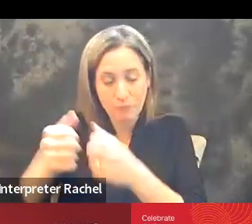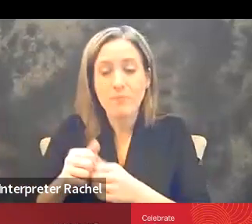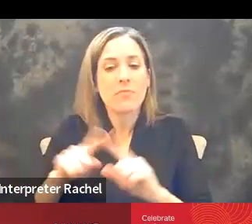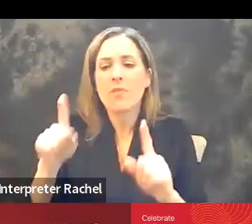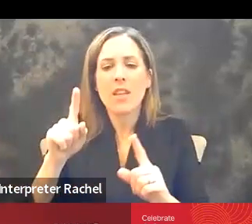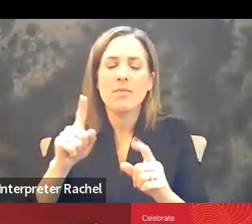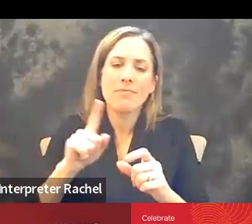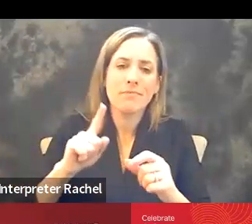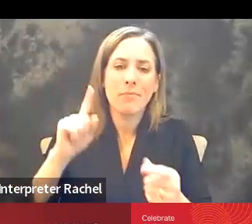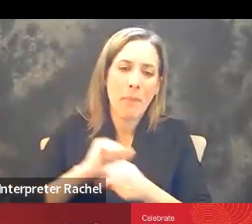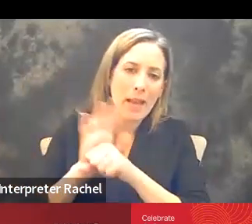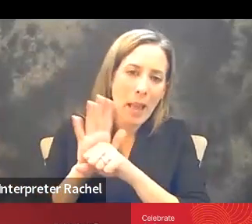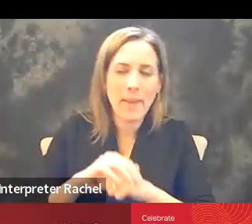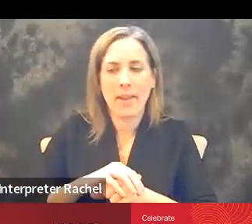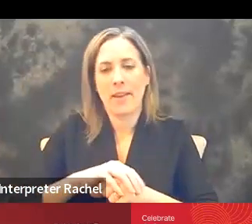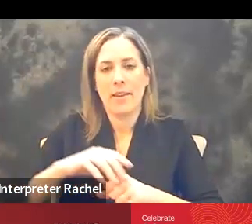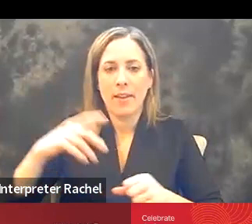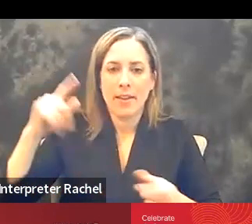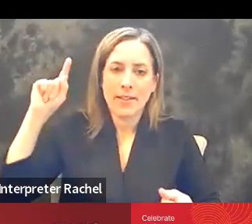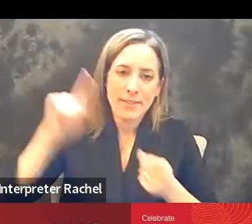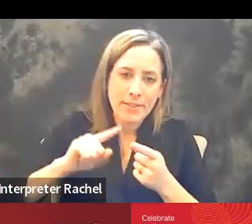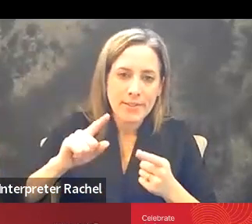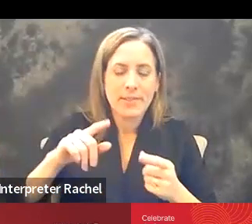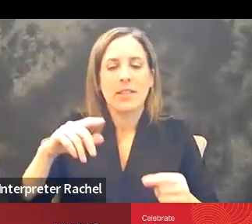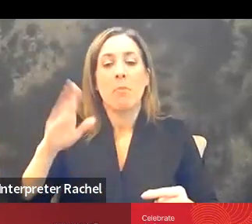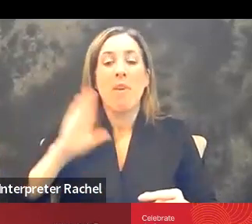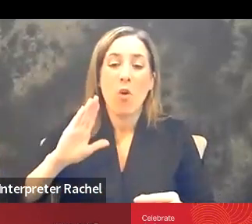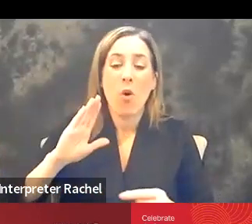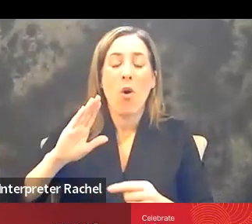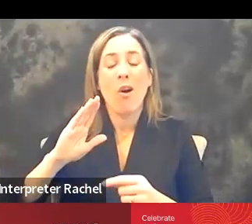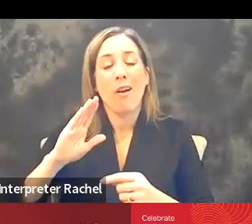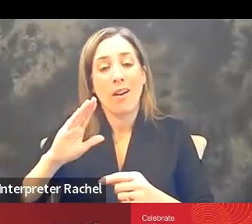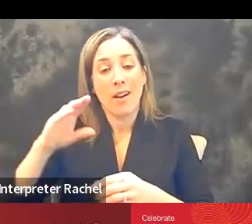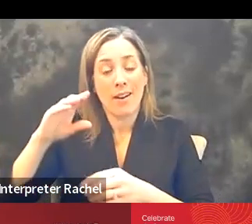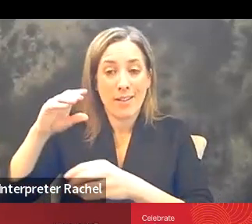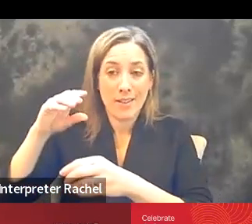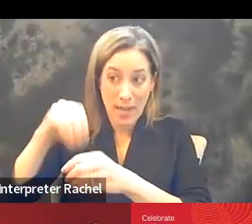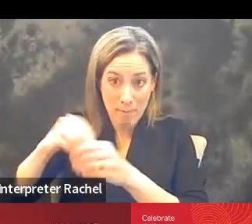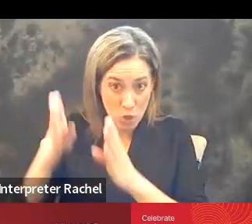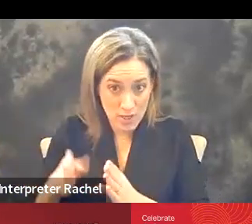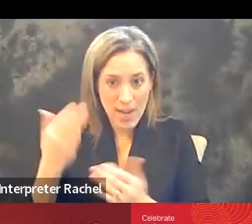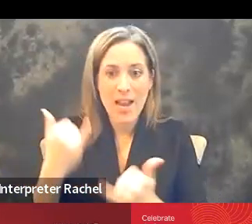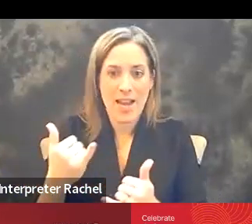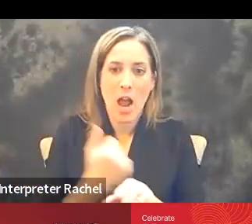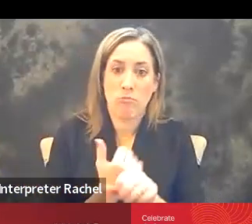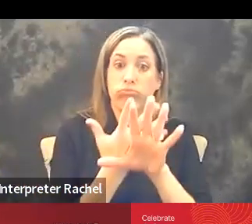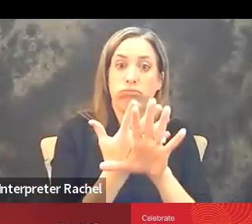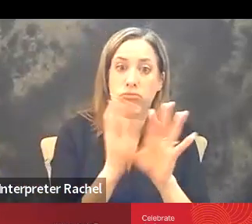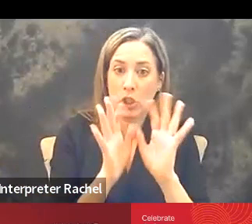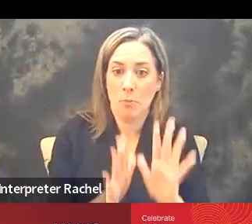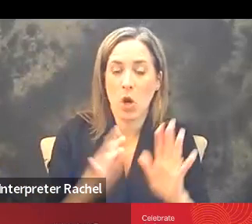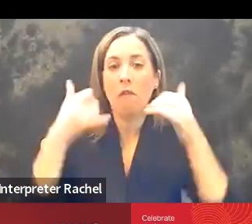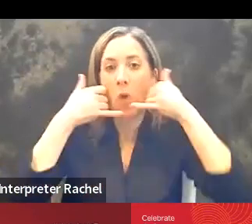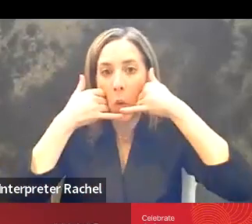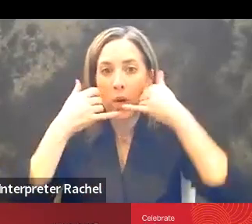kind of downsizing and budget cuts, is it's now gone from in-person interpreters to virtual interpreters or telephone interpreters. And,